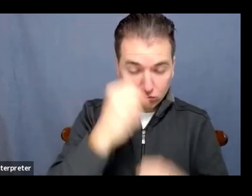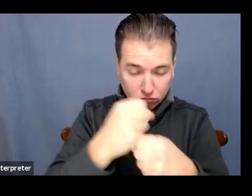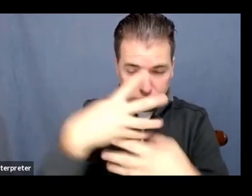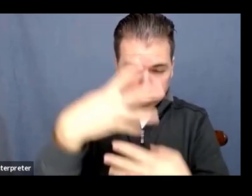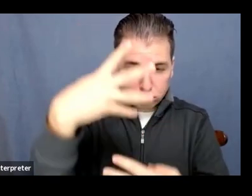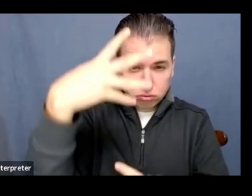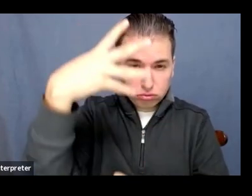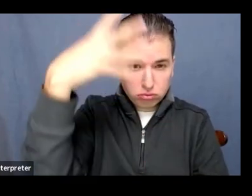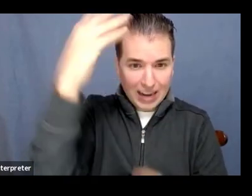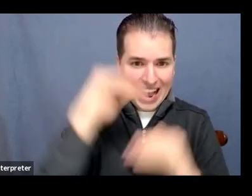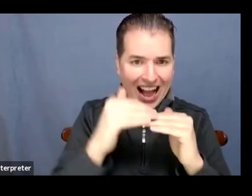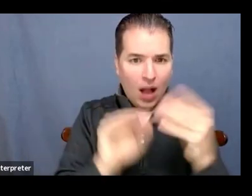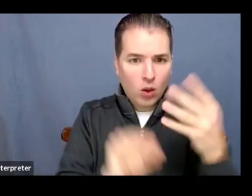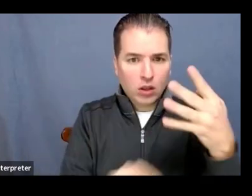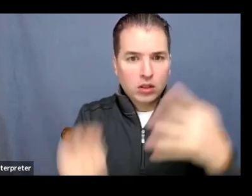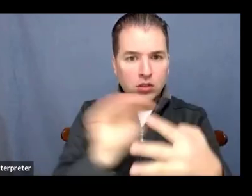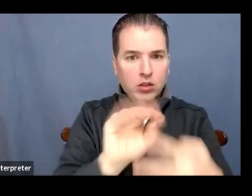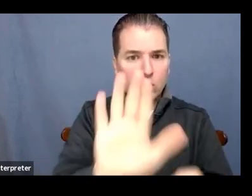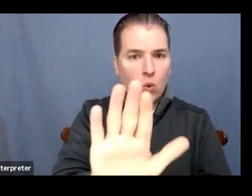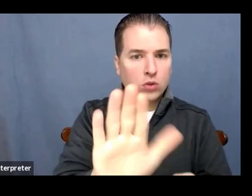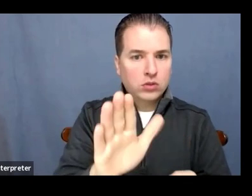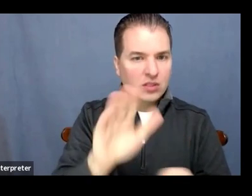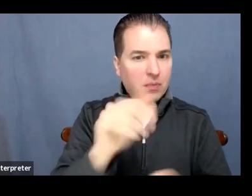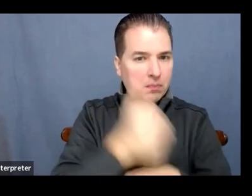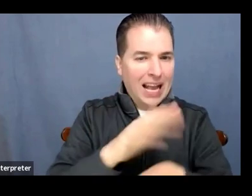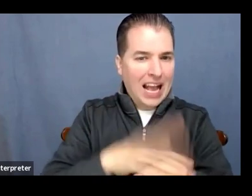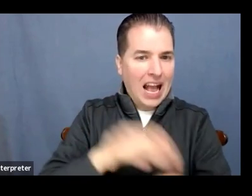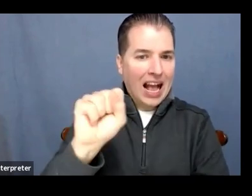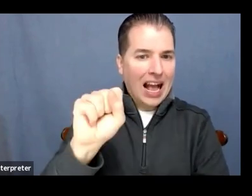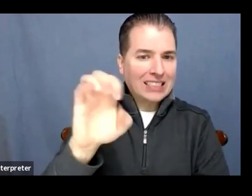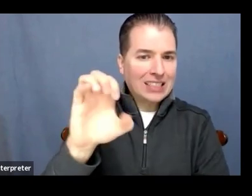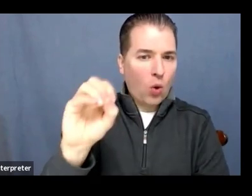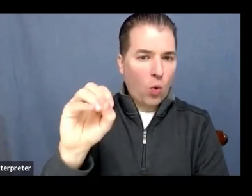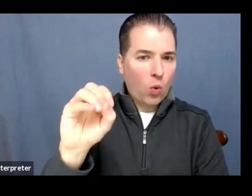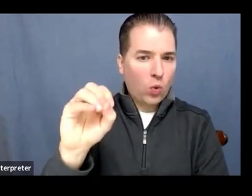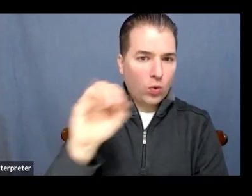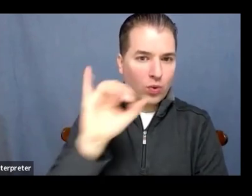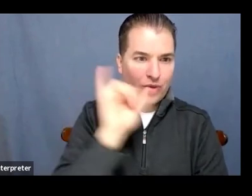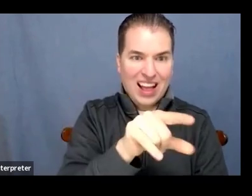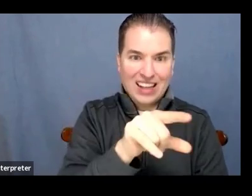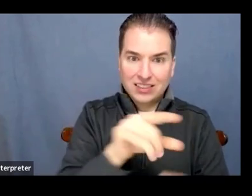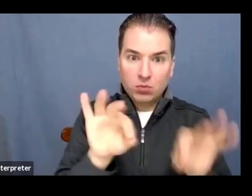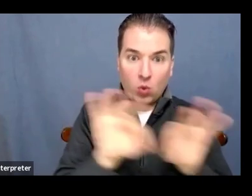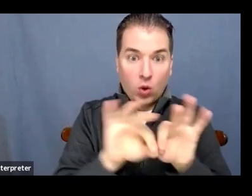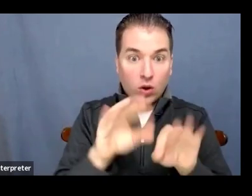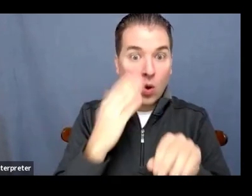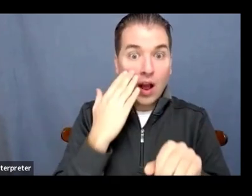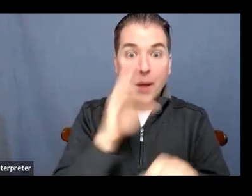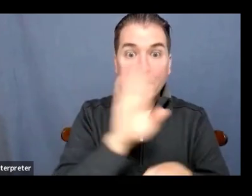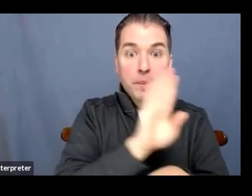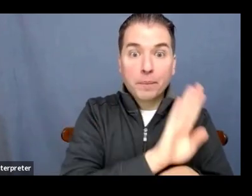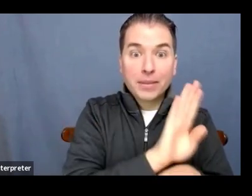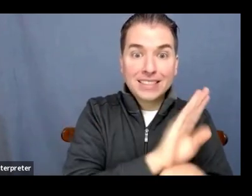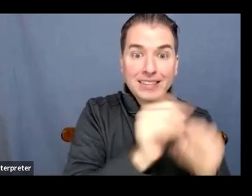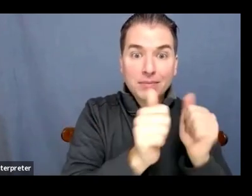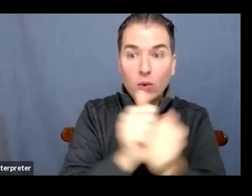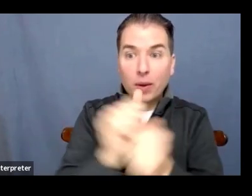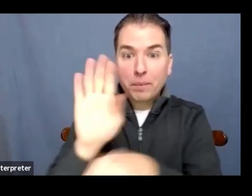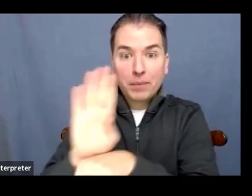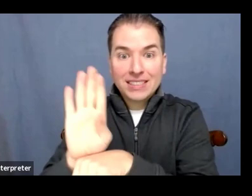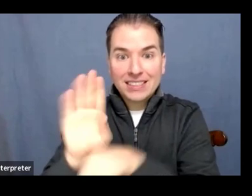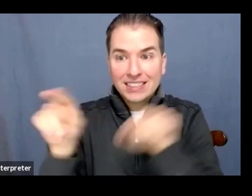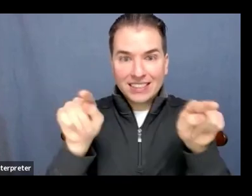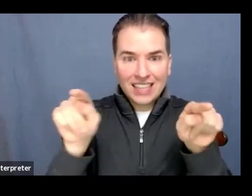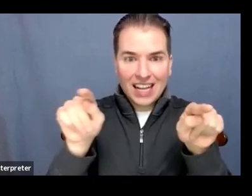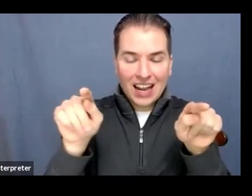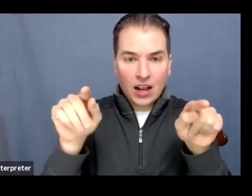inbound marketing like this is really good for high information categories like business to business, that give customers